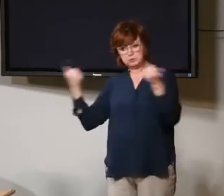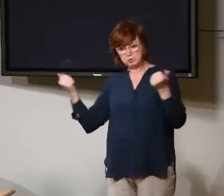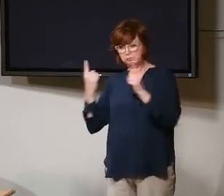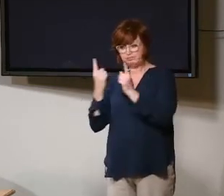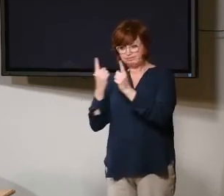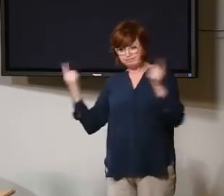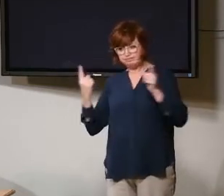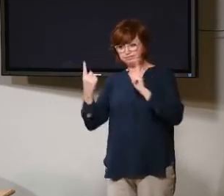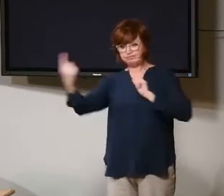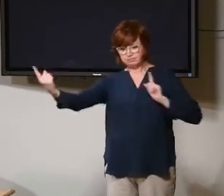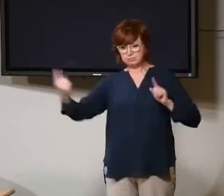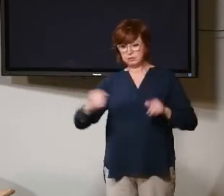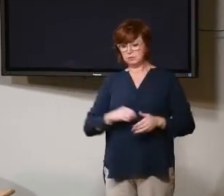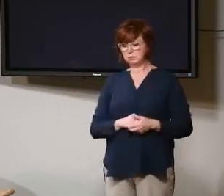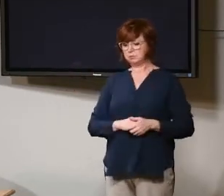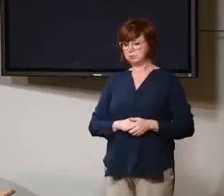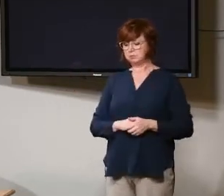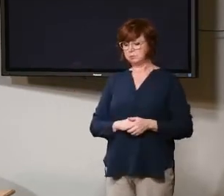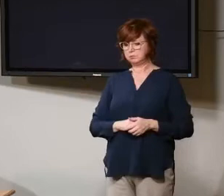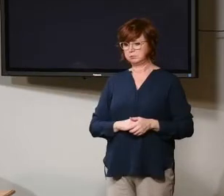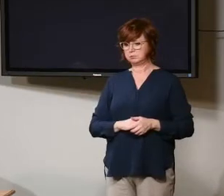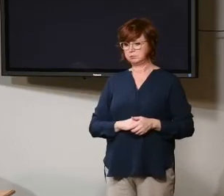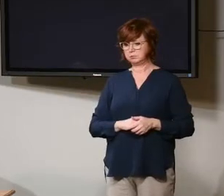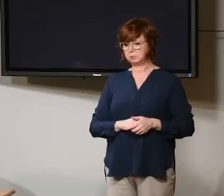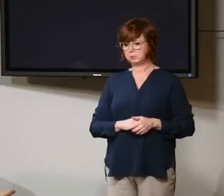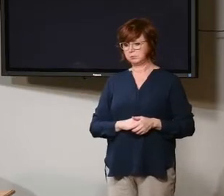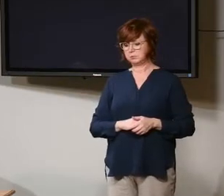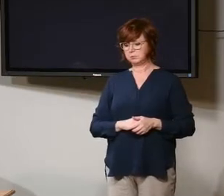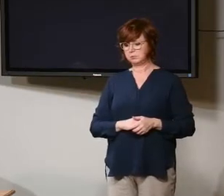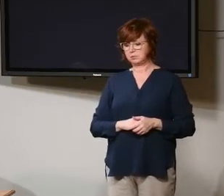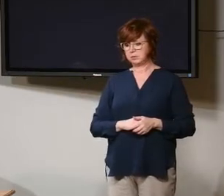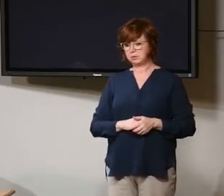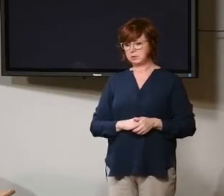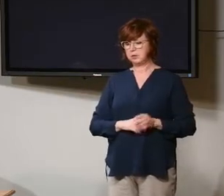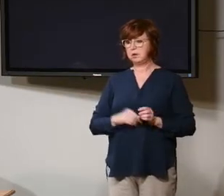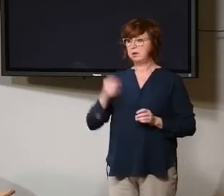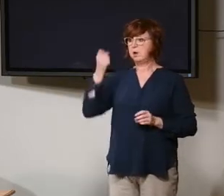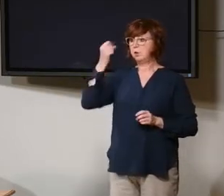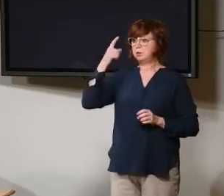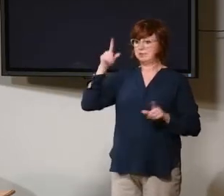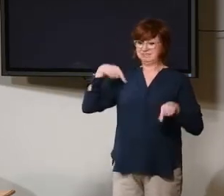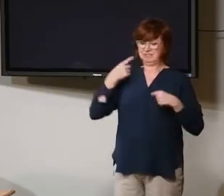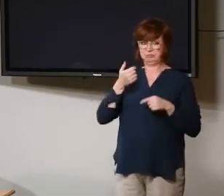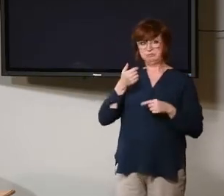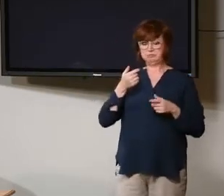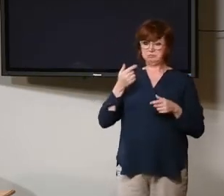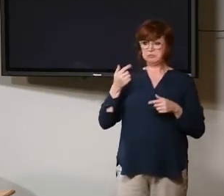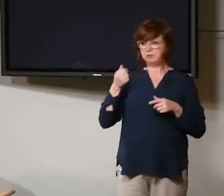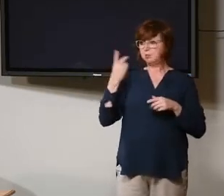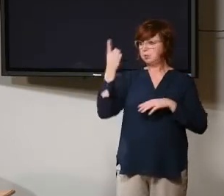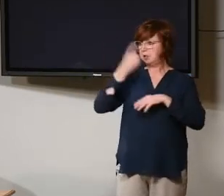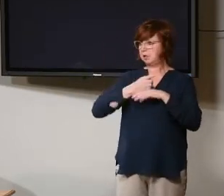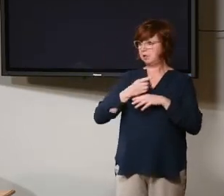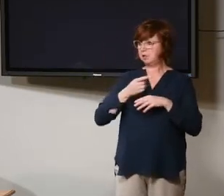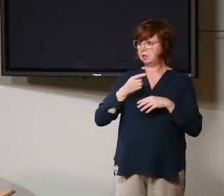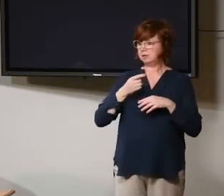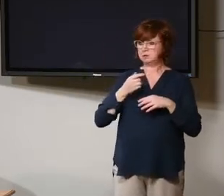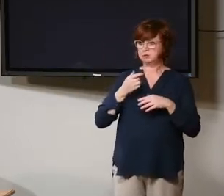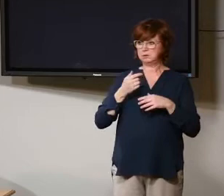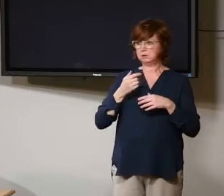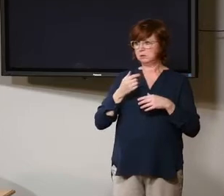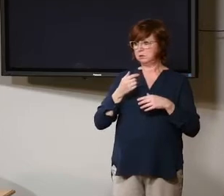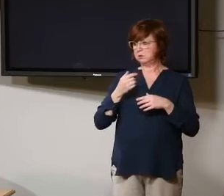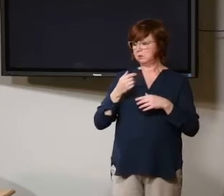actions that we have taken over the last number of days have addressed many of the businesses that you don't see on this list